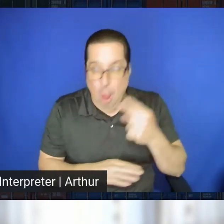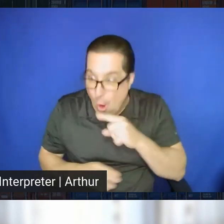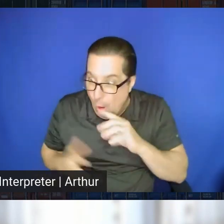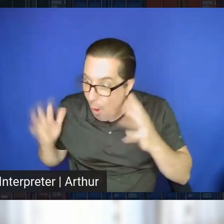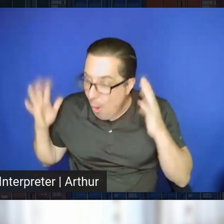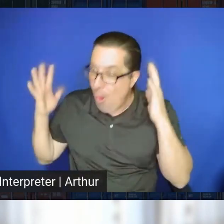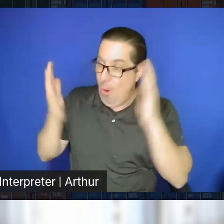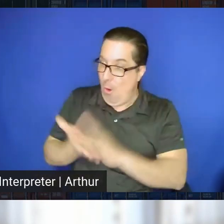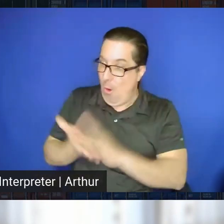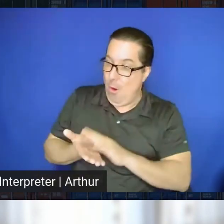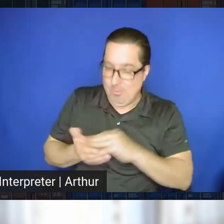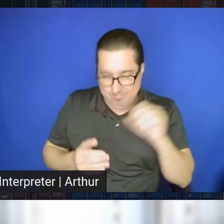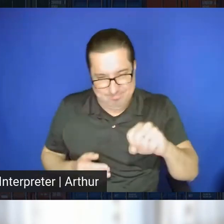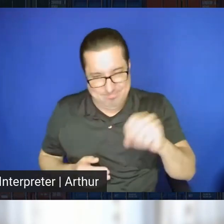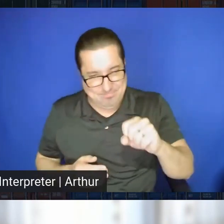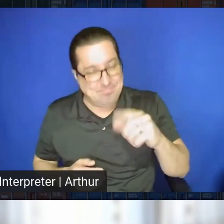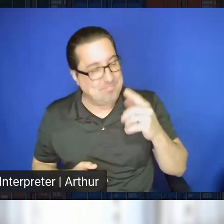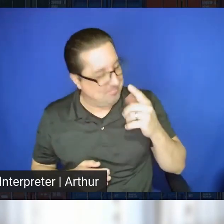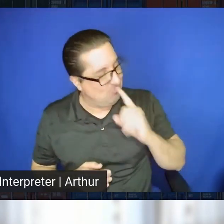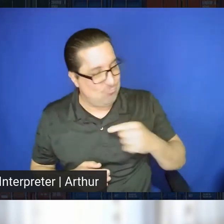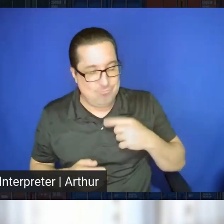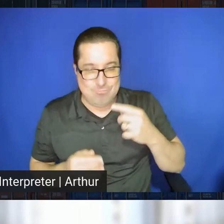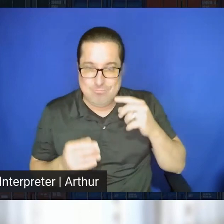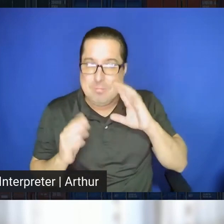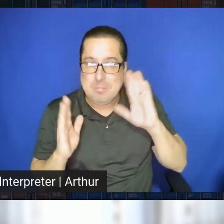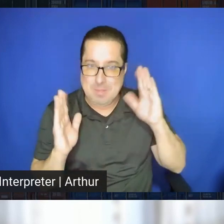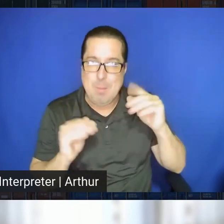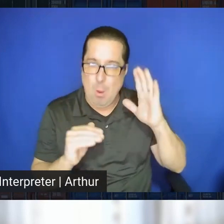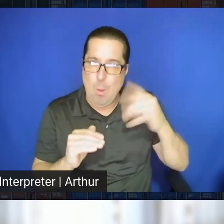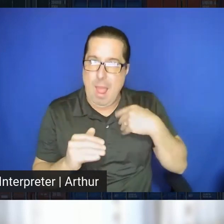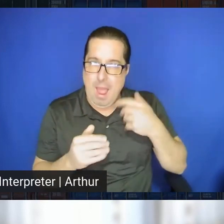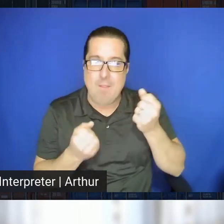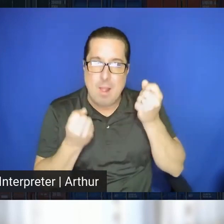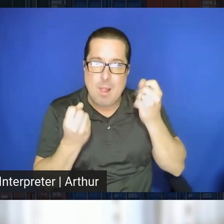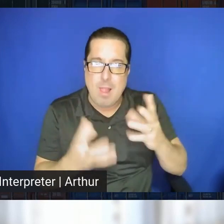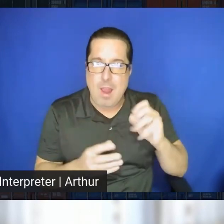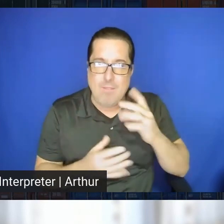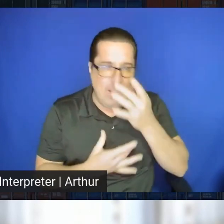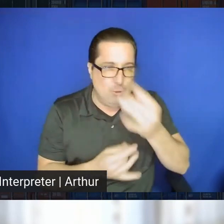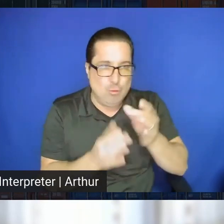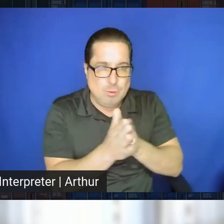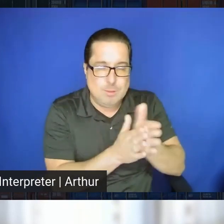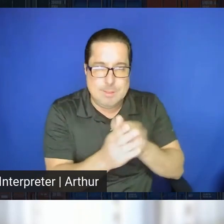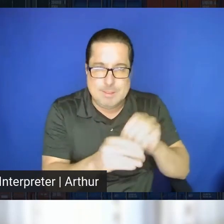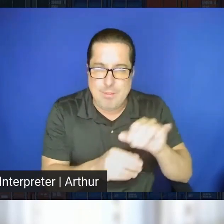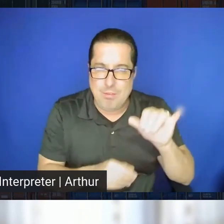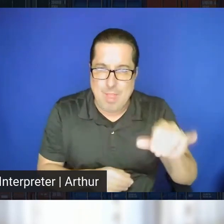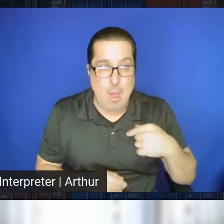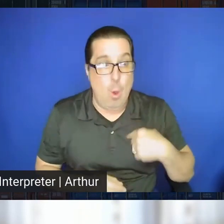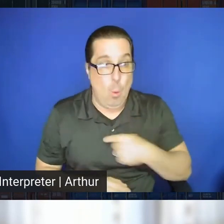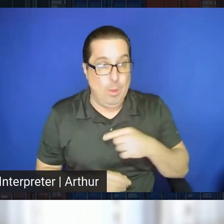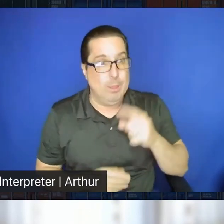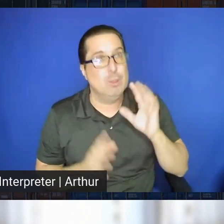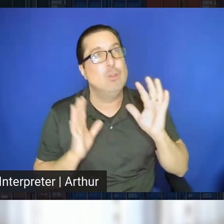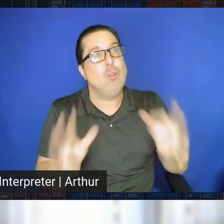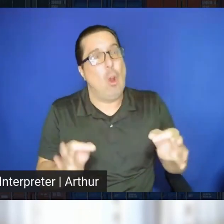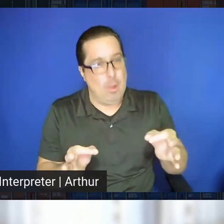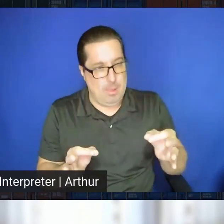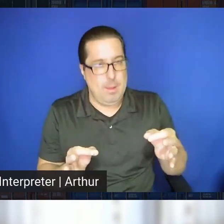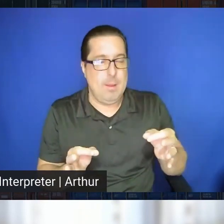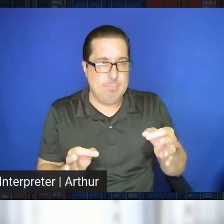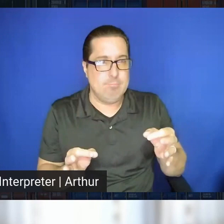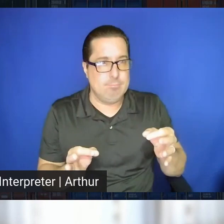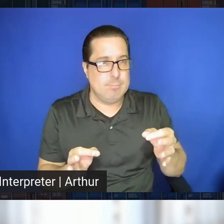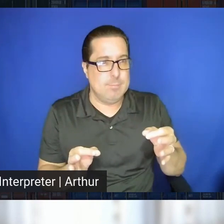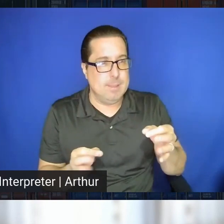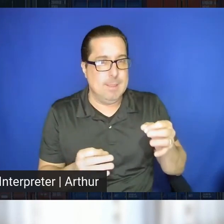So I'm expecting there will be quite a lot of interest in that, because we certainly had